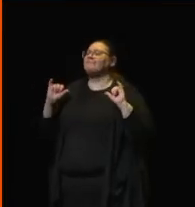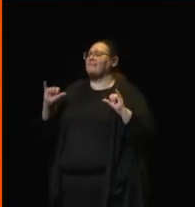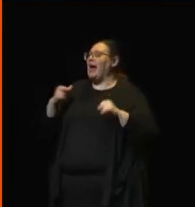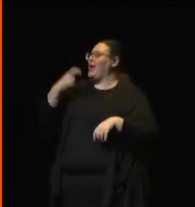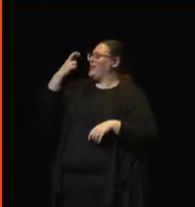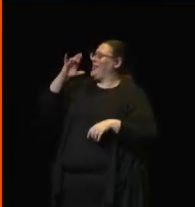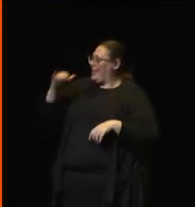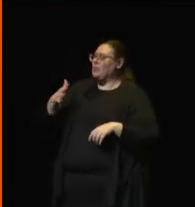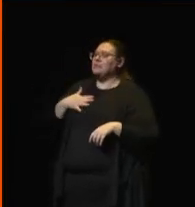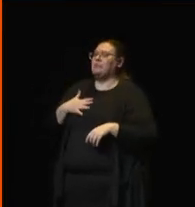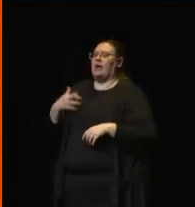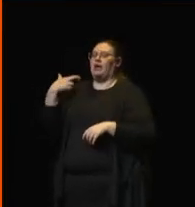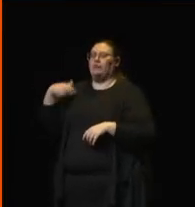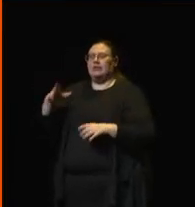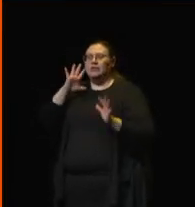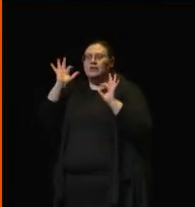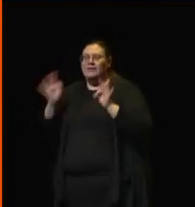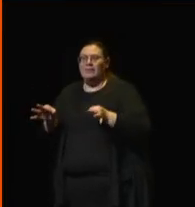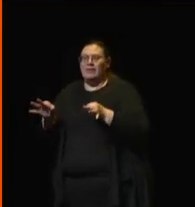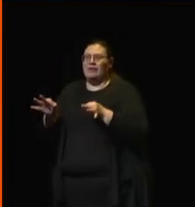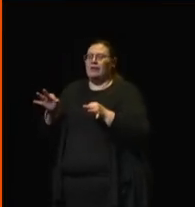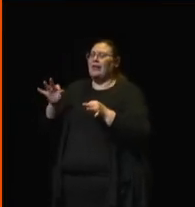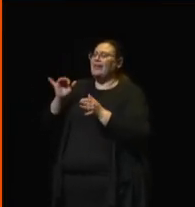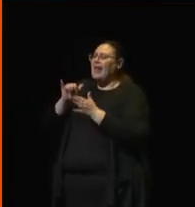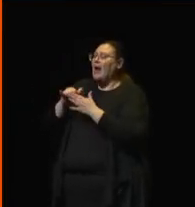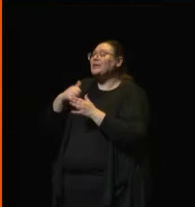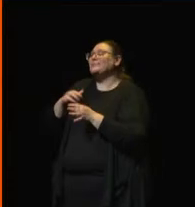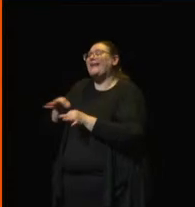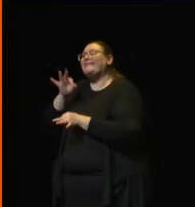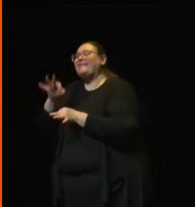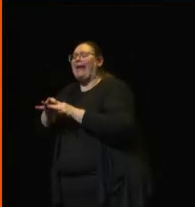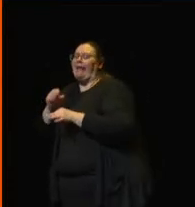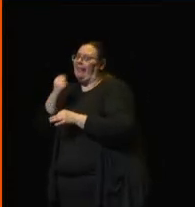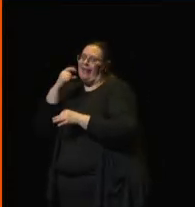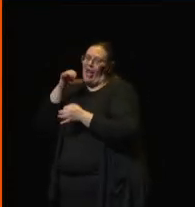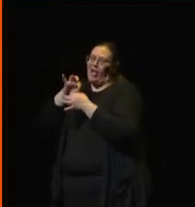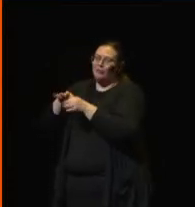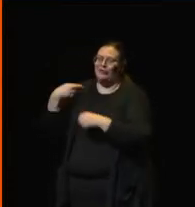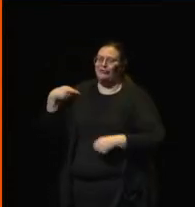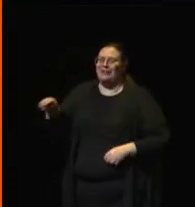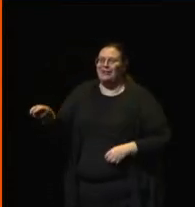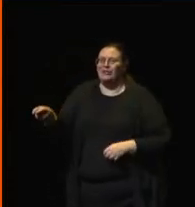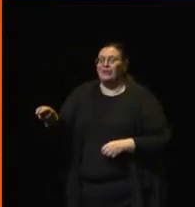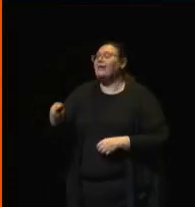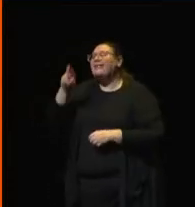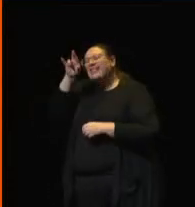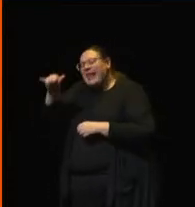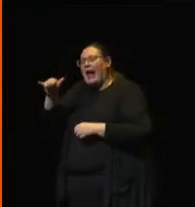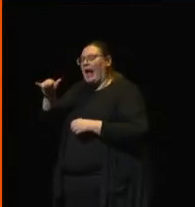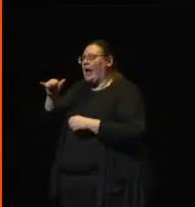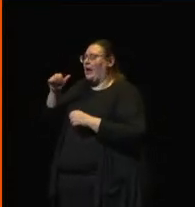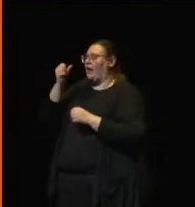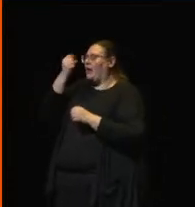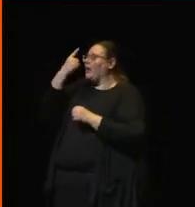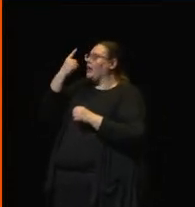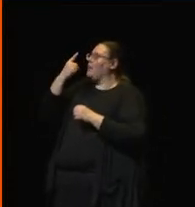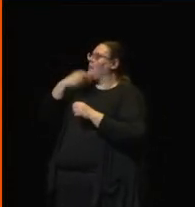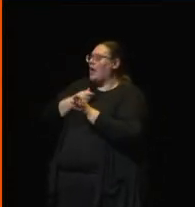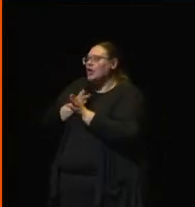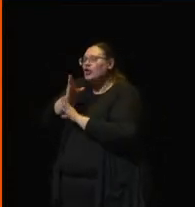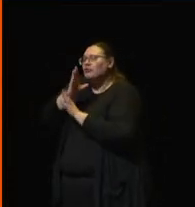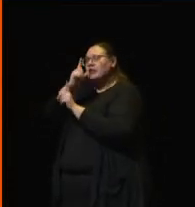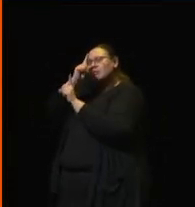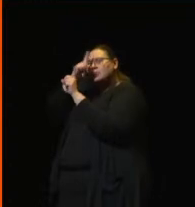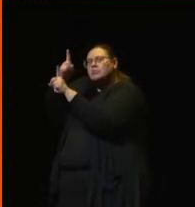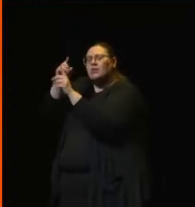religious conviction. This was my secular faith. More than anything else, I had spent my career in pursuit of a